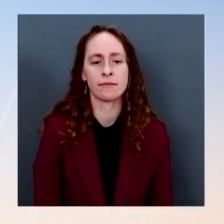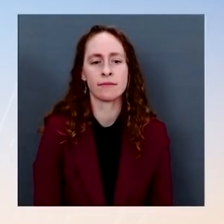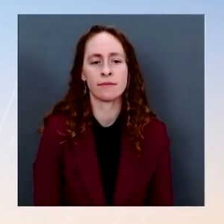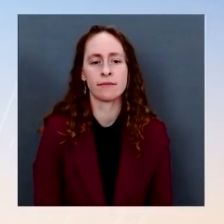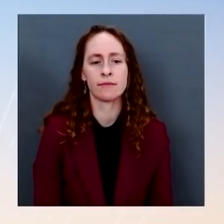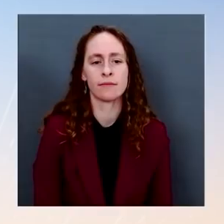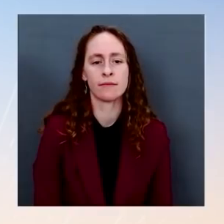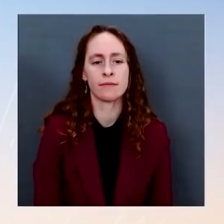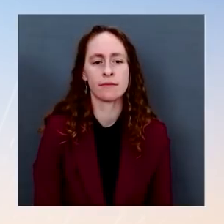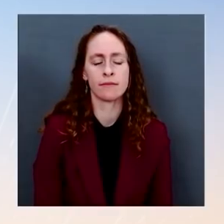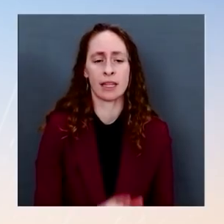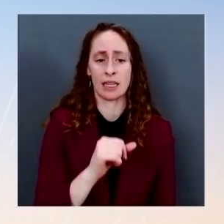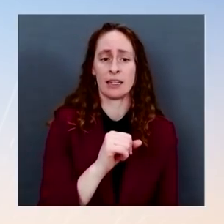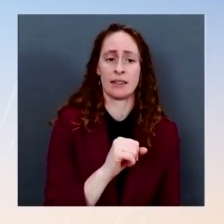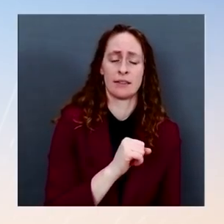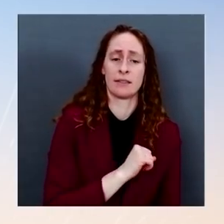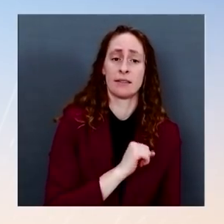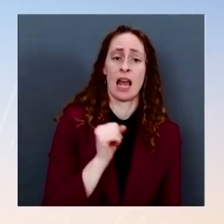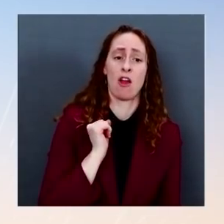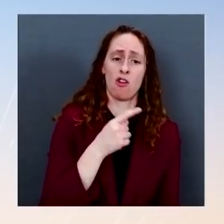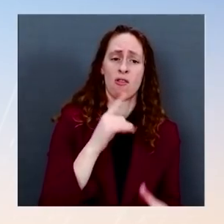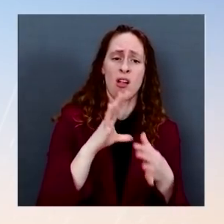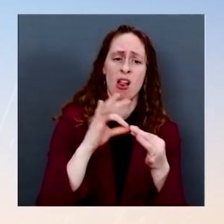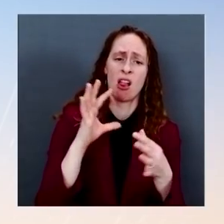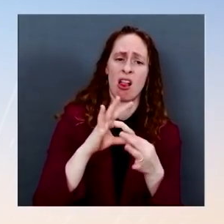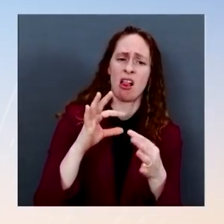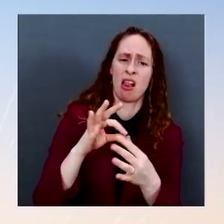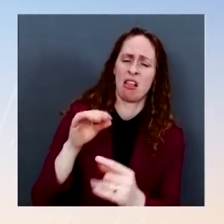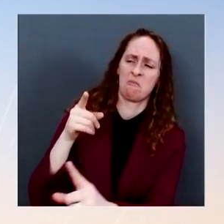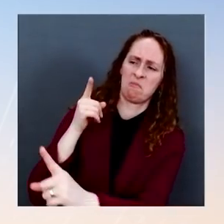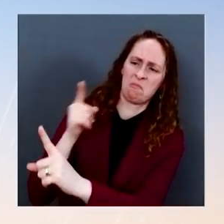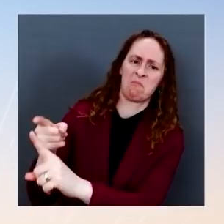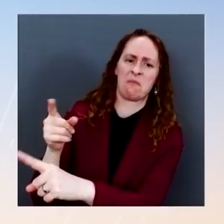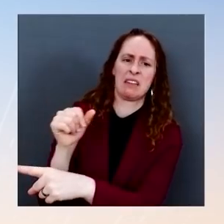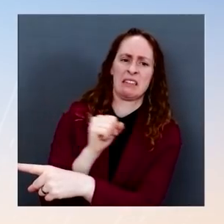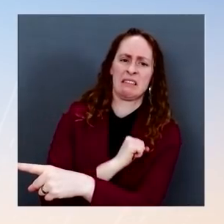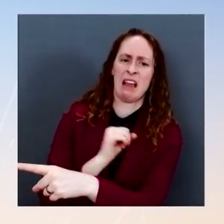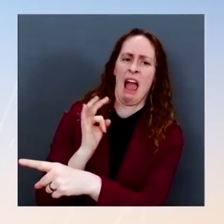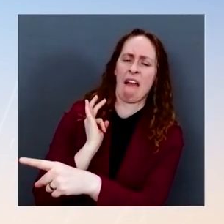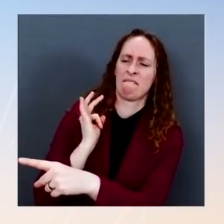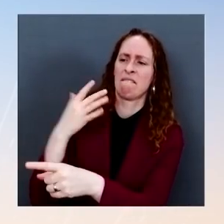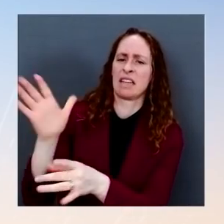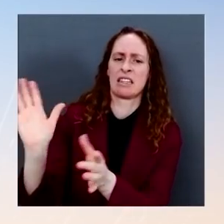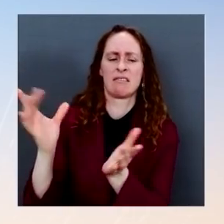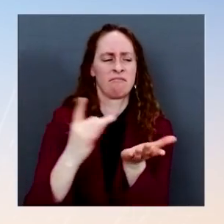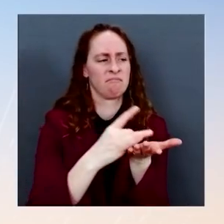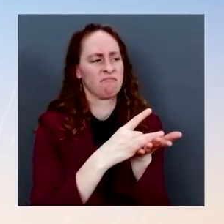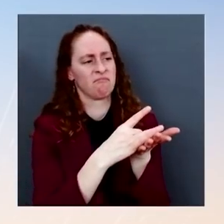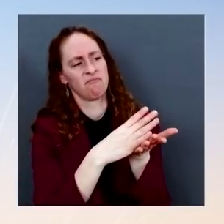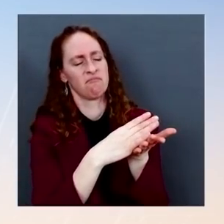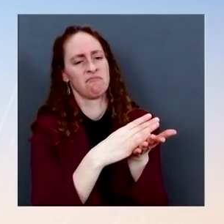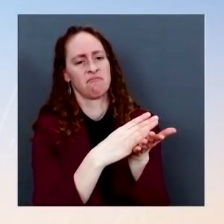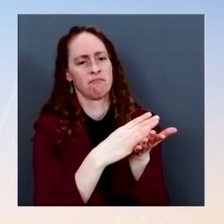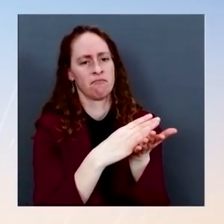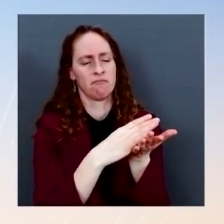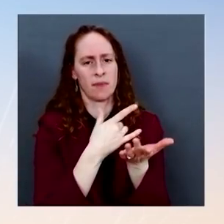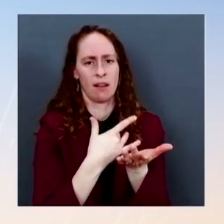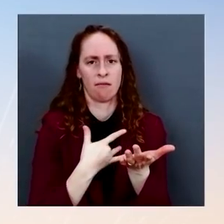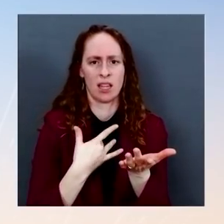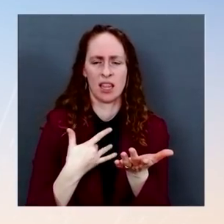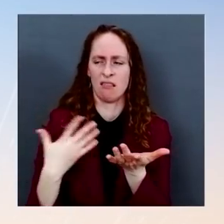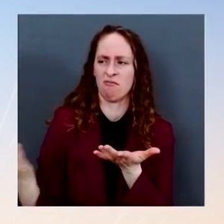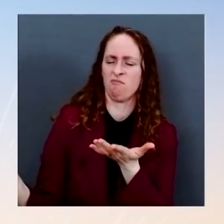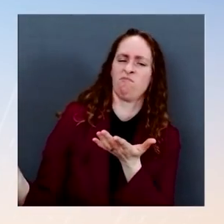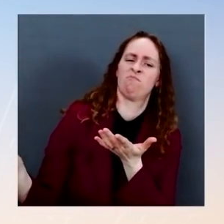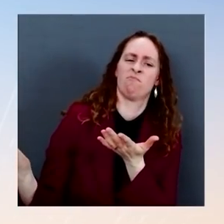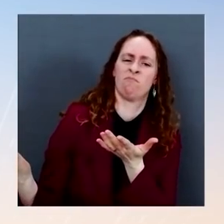that that statement was an example of retaliation by the White House. The statement was a statement of facts of the events